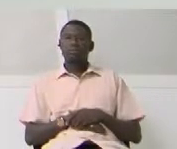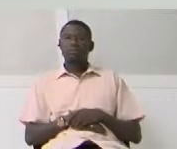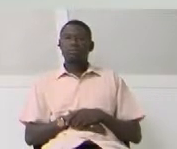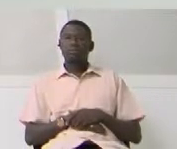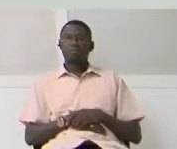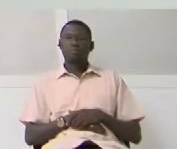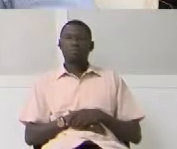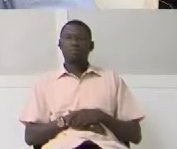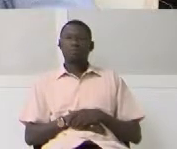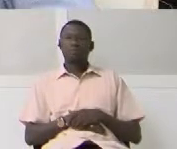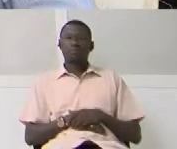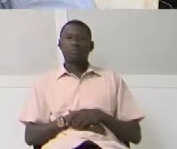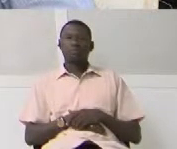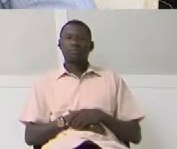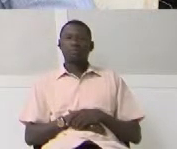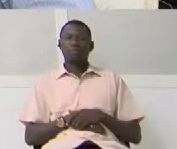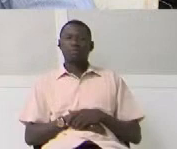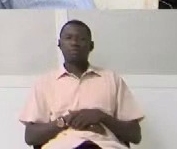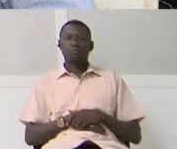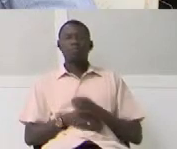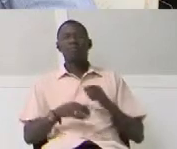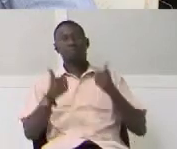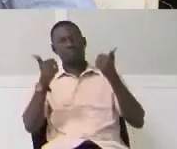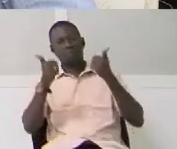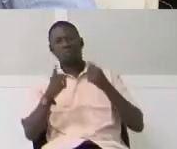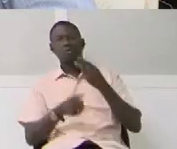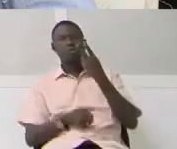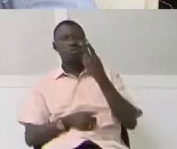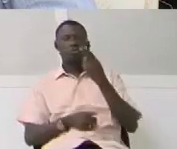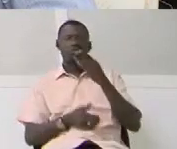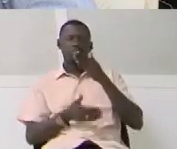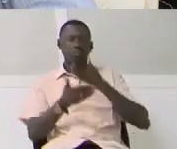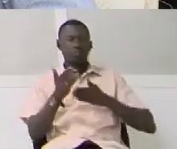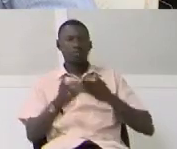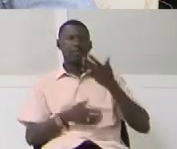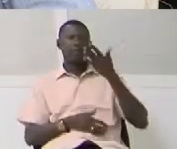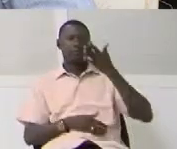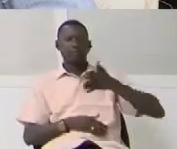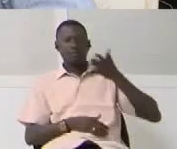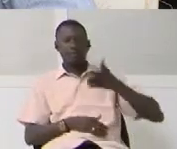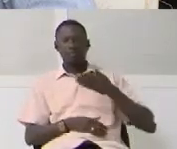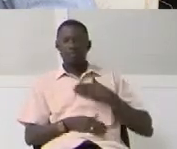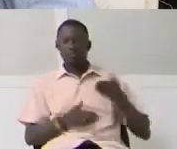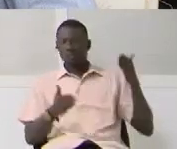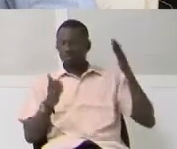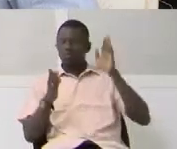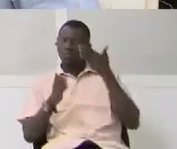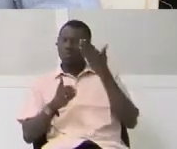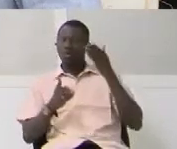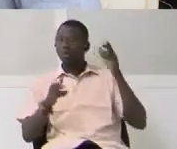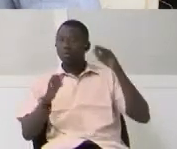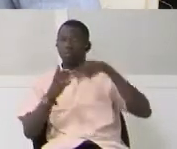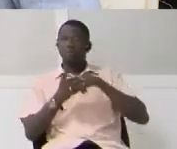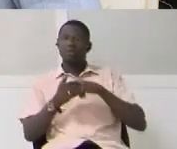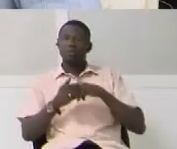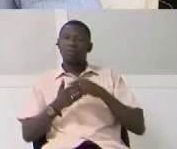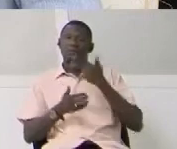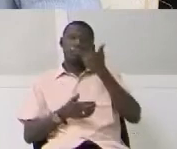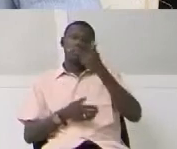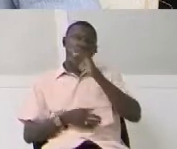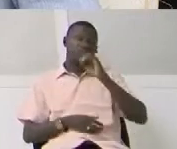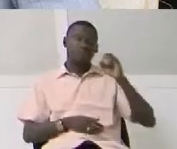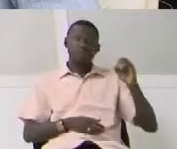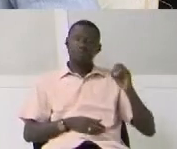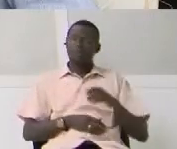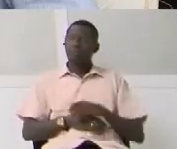Well, fine. 2:15. Thank you. Deal, and then we'll go until about 8 o'clock. Okay, possibly with